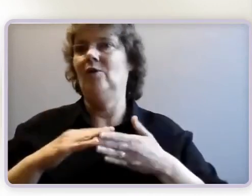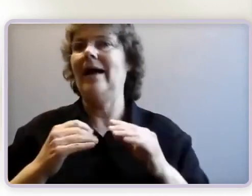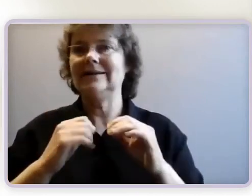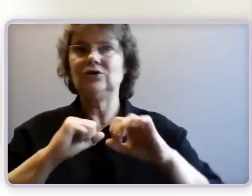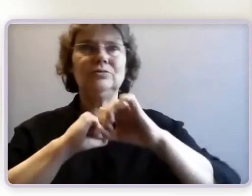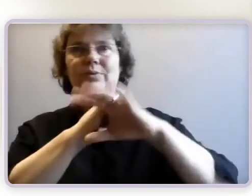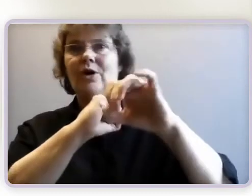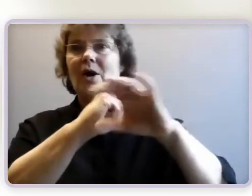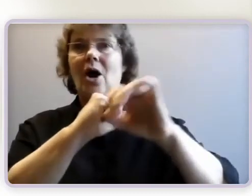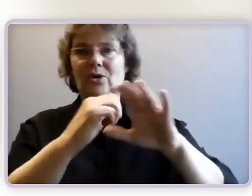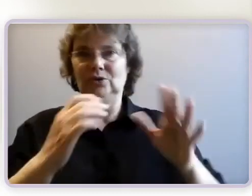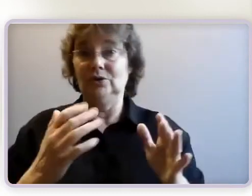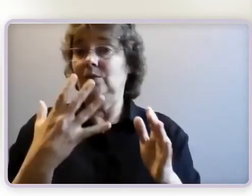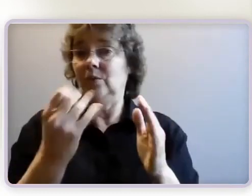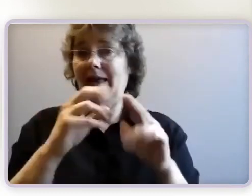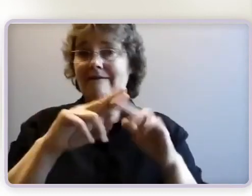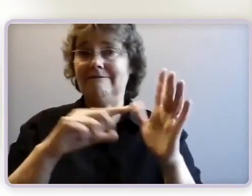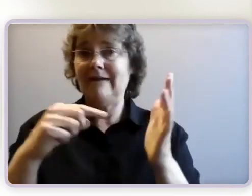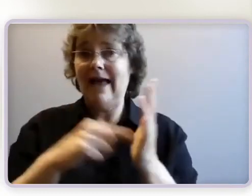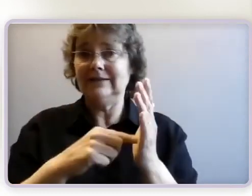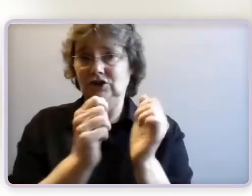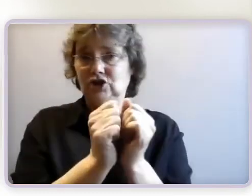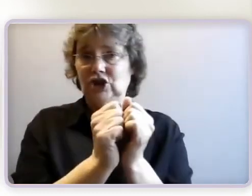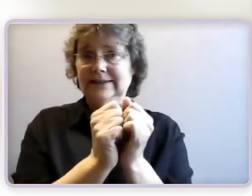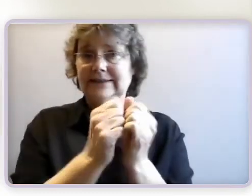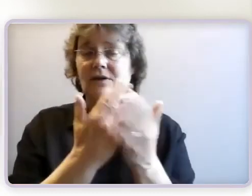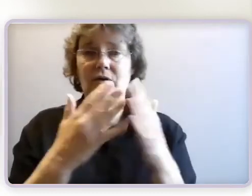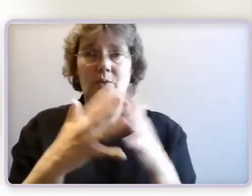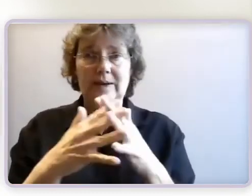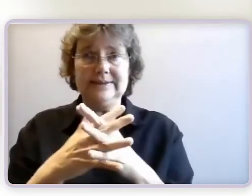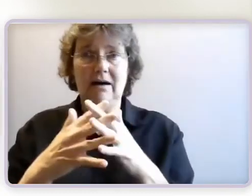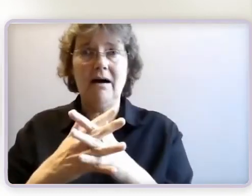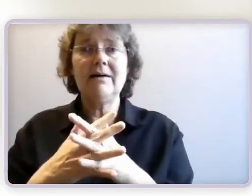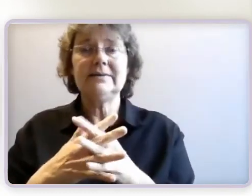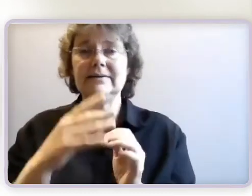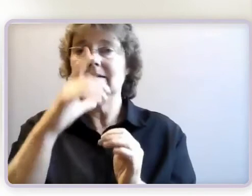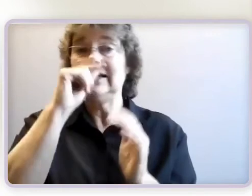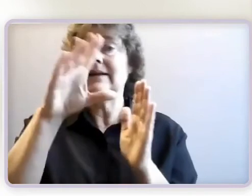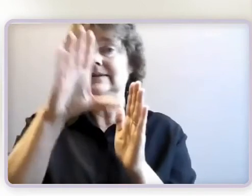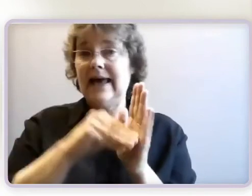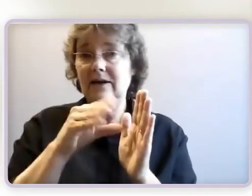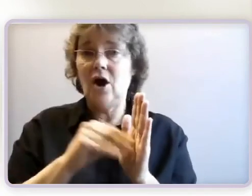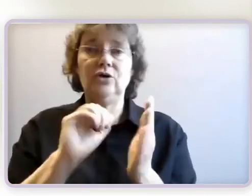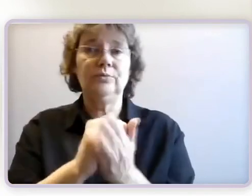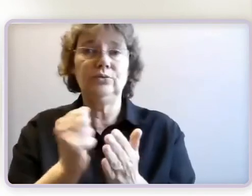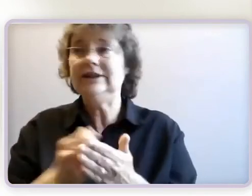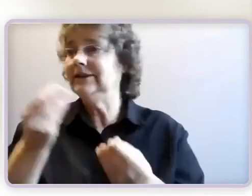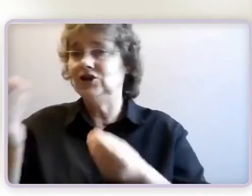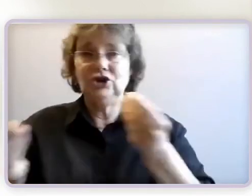available on our website. So they can be downloaded, printed and shared, as you would